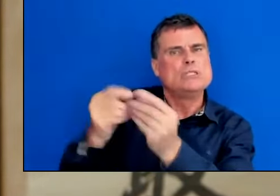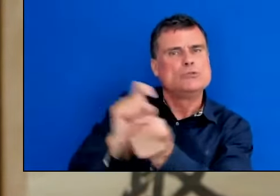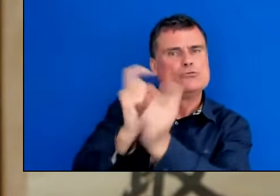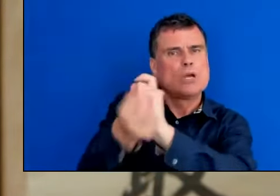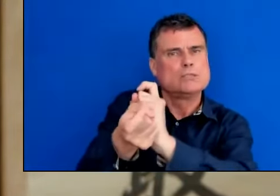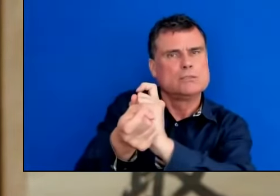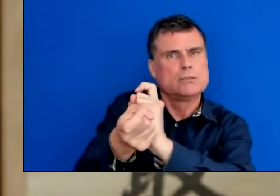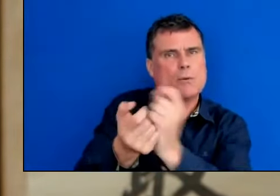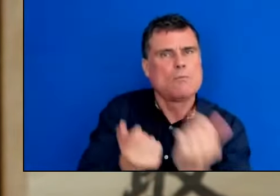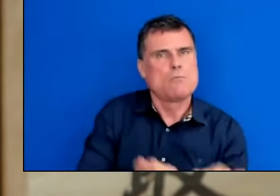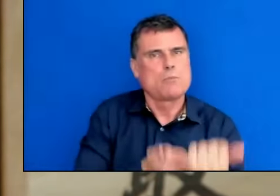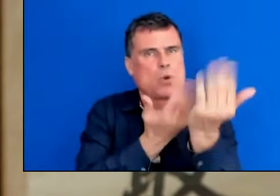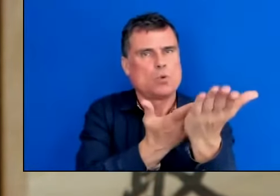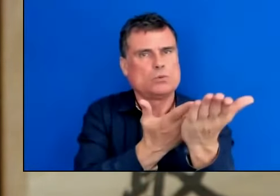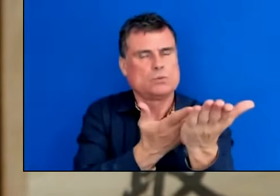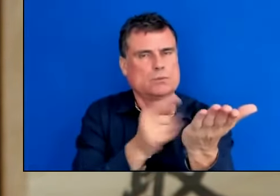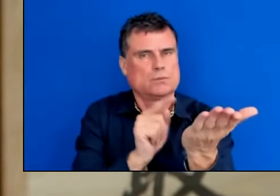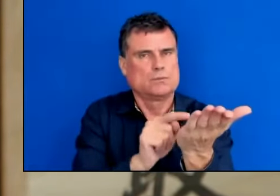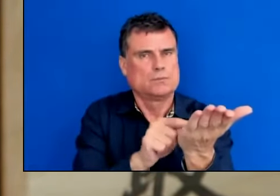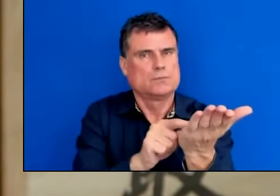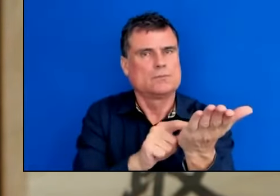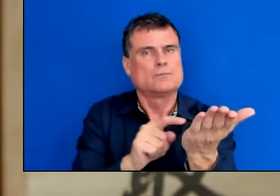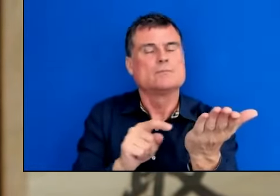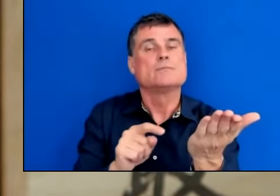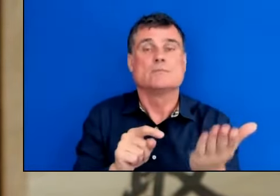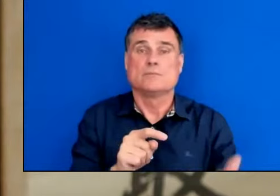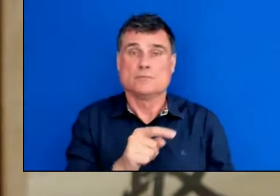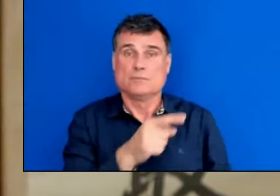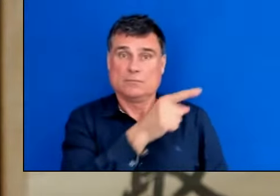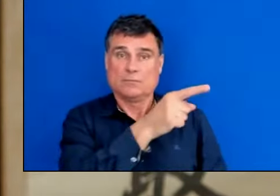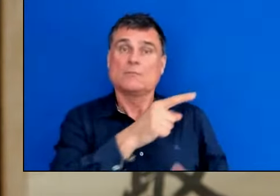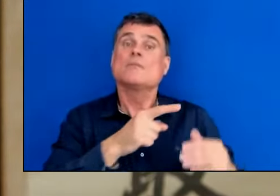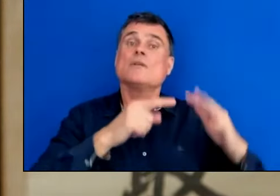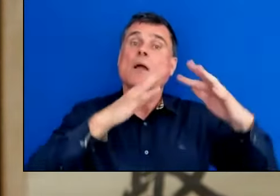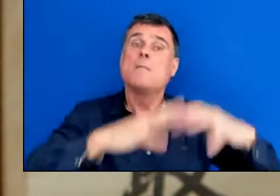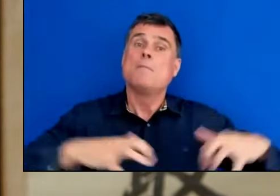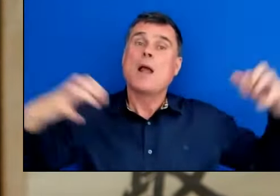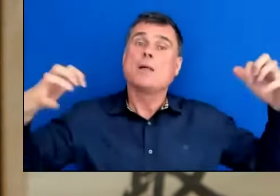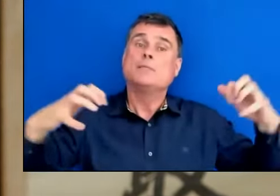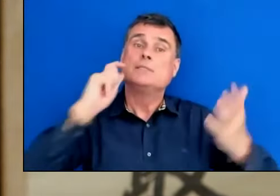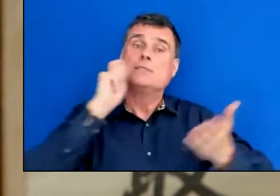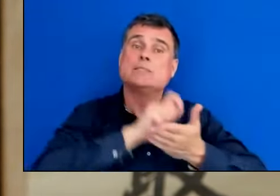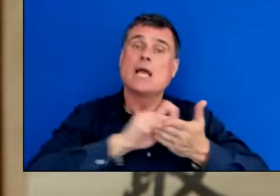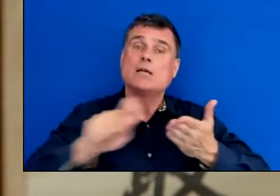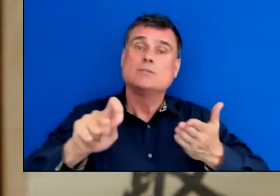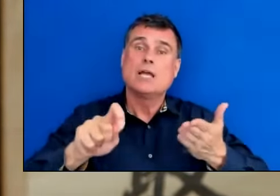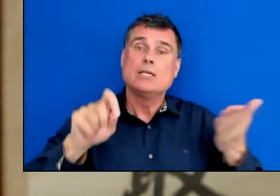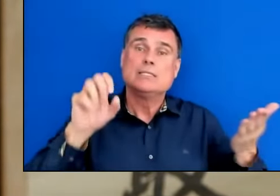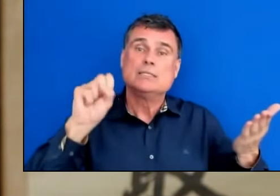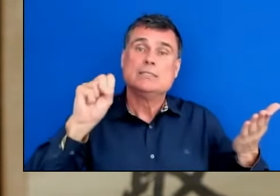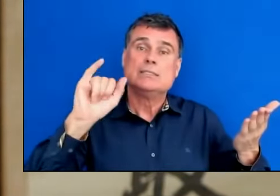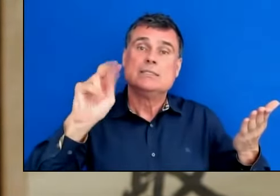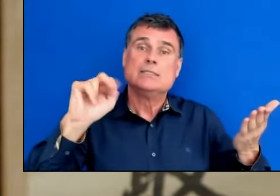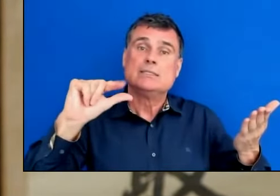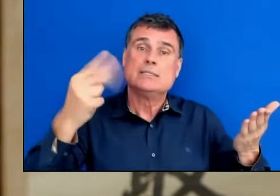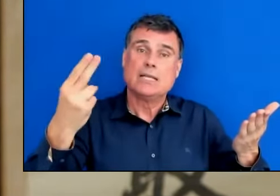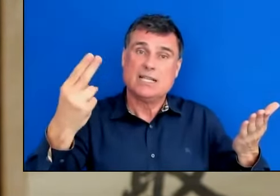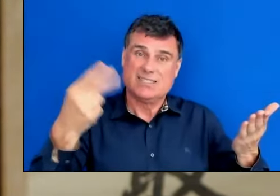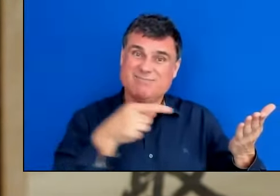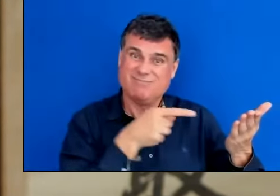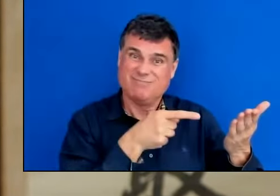process, as Parliamentary Secretary Singh has alluded to, that was denied to all Japanese Canadians